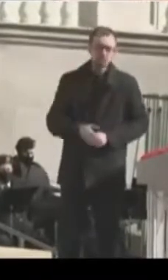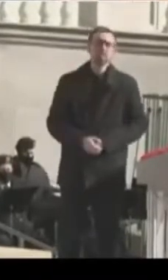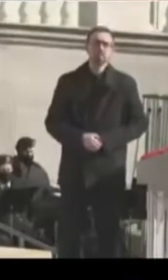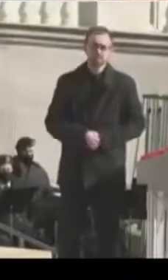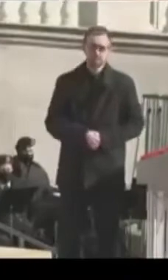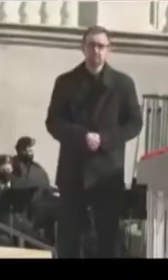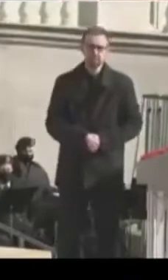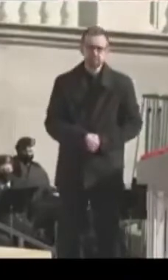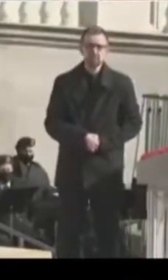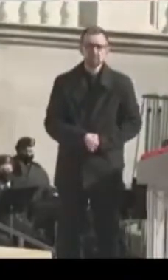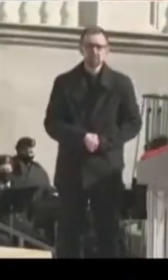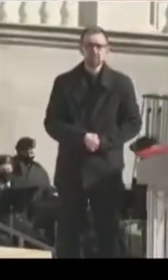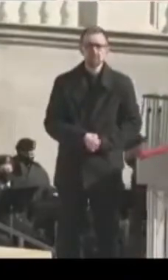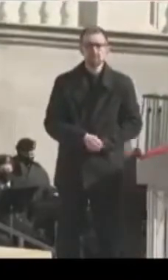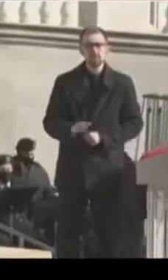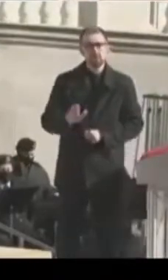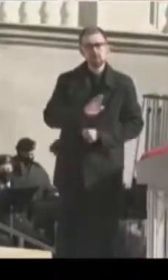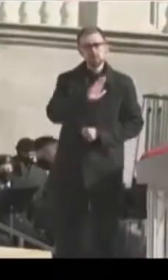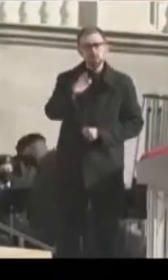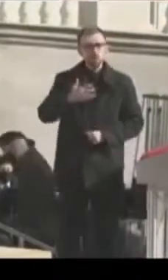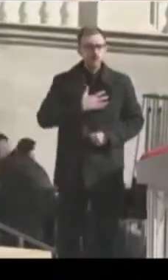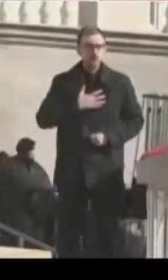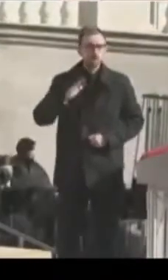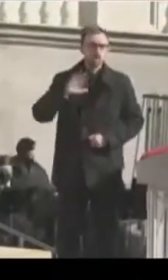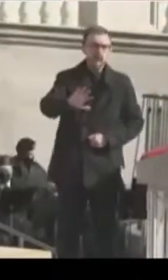It is with your strong compassion,